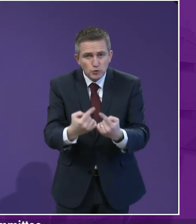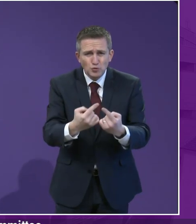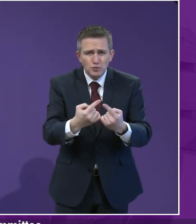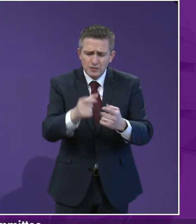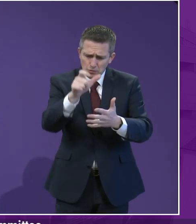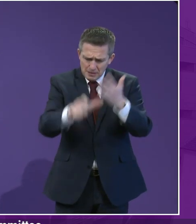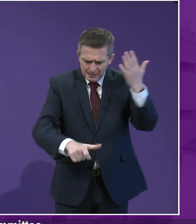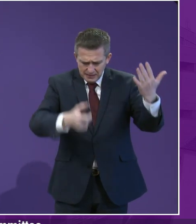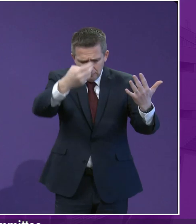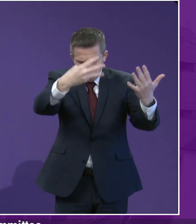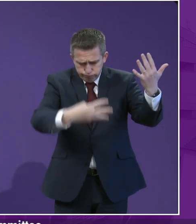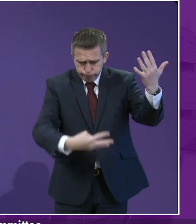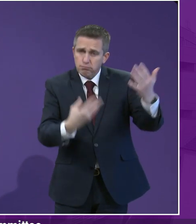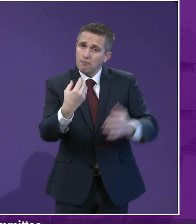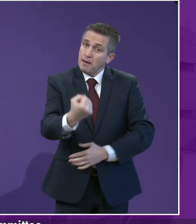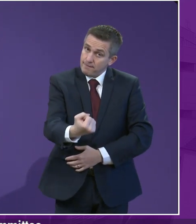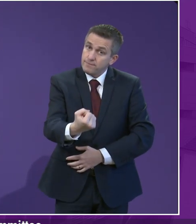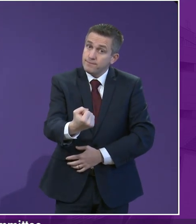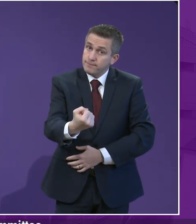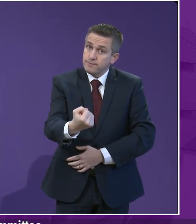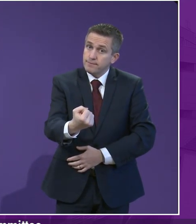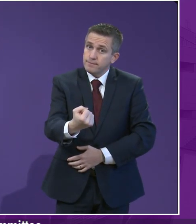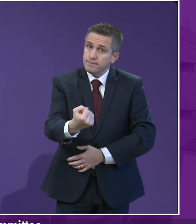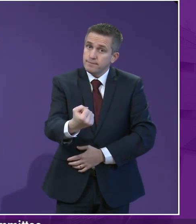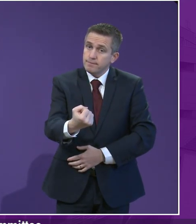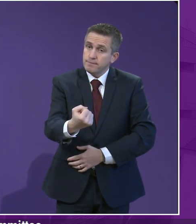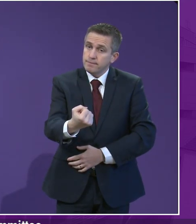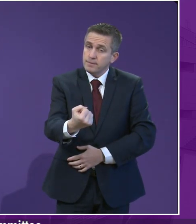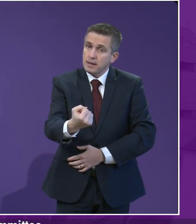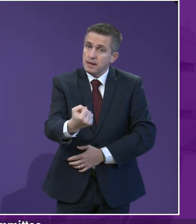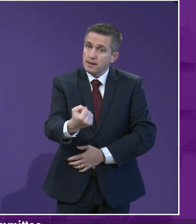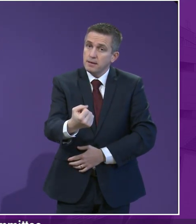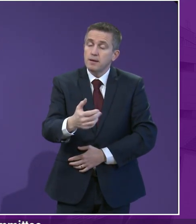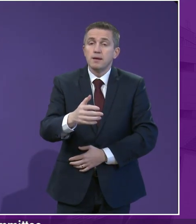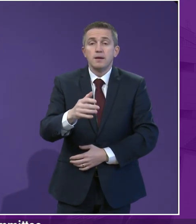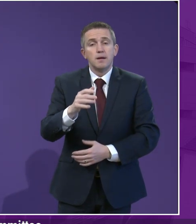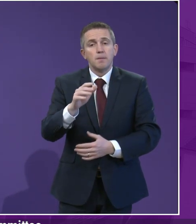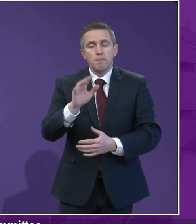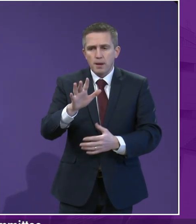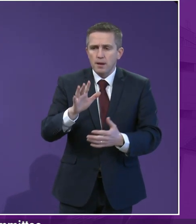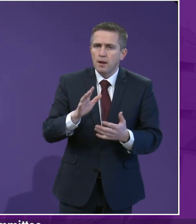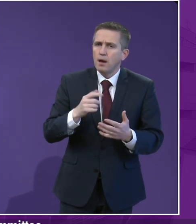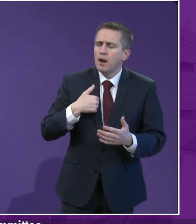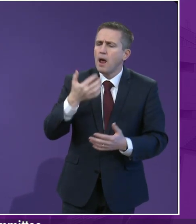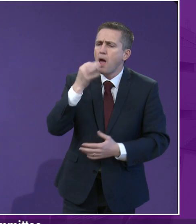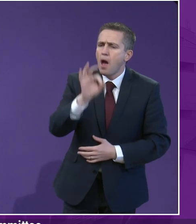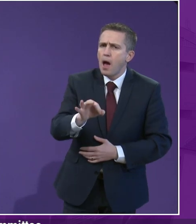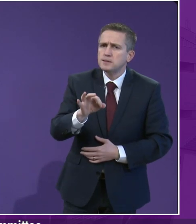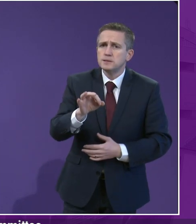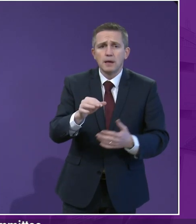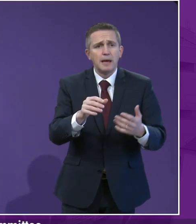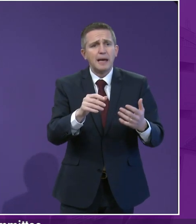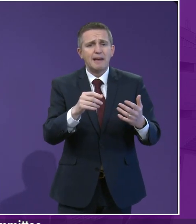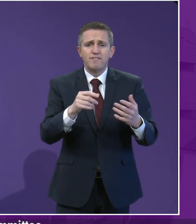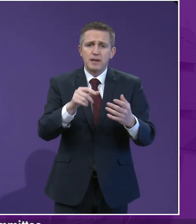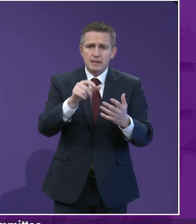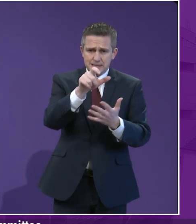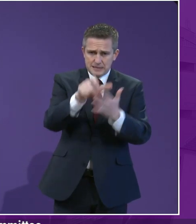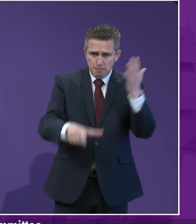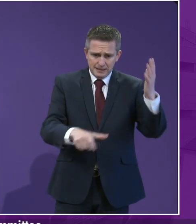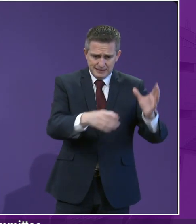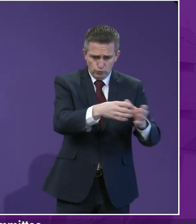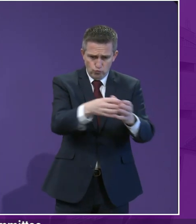but disability is a very wide terminology. You can have physical disability, you can have learning difficulties, you can